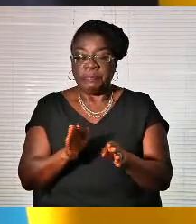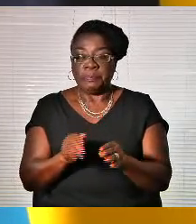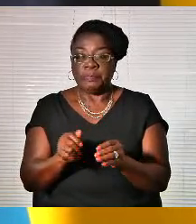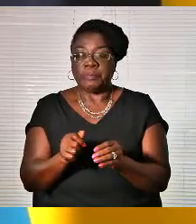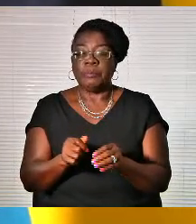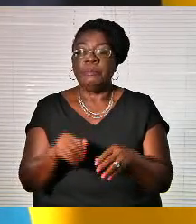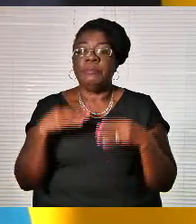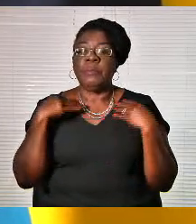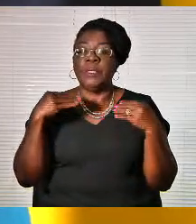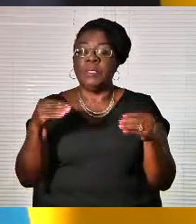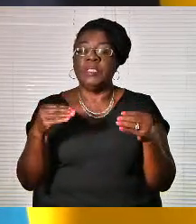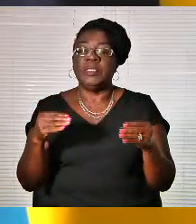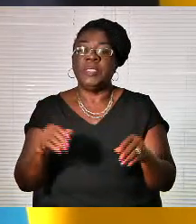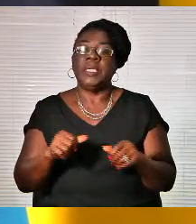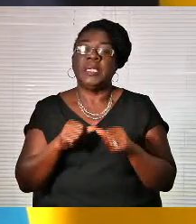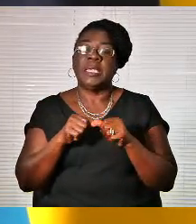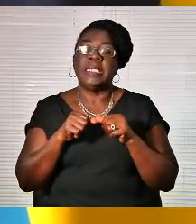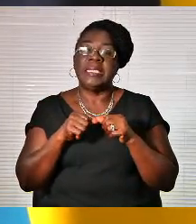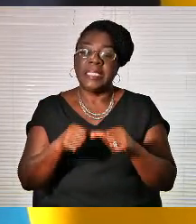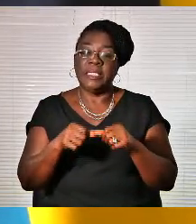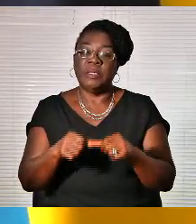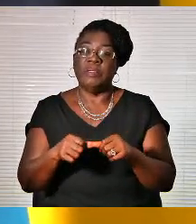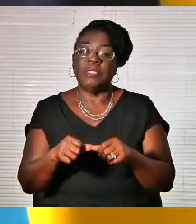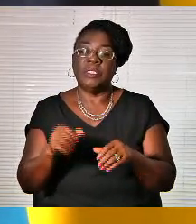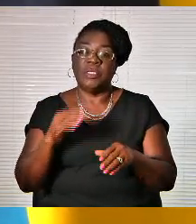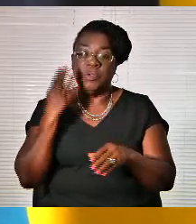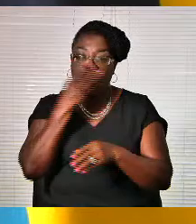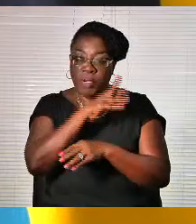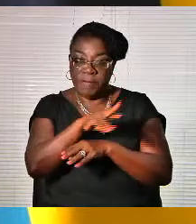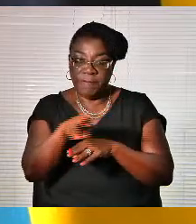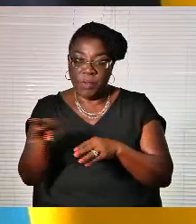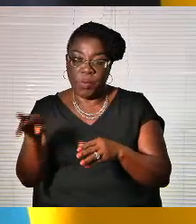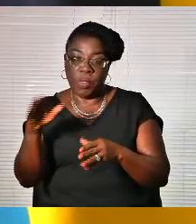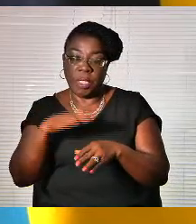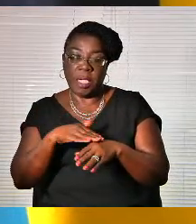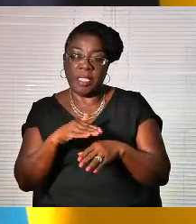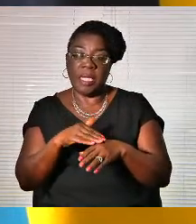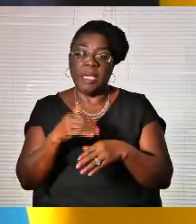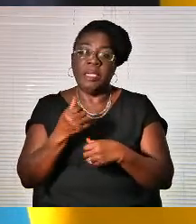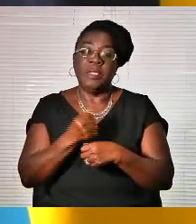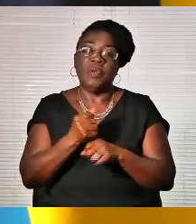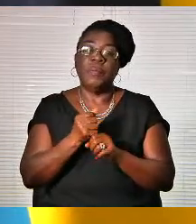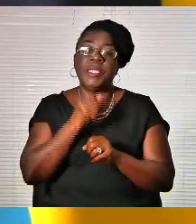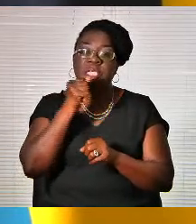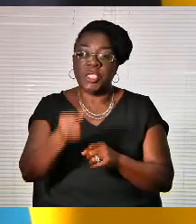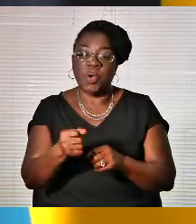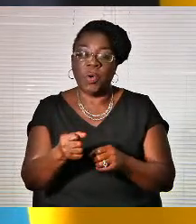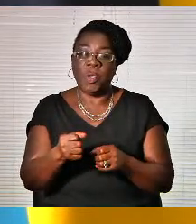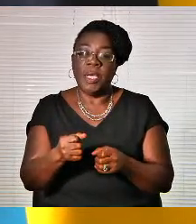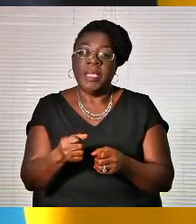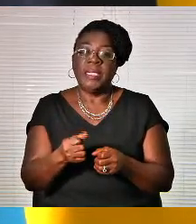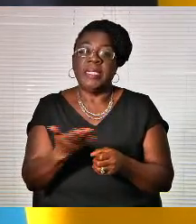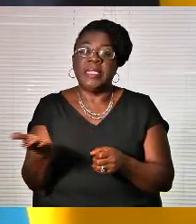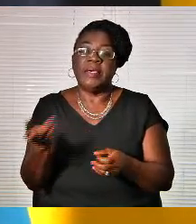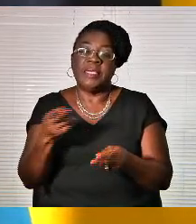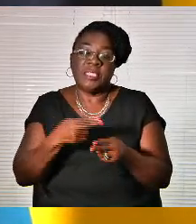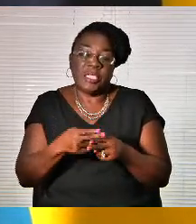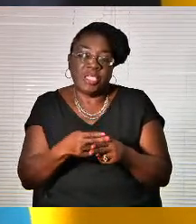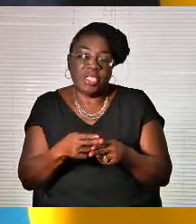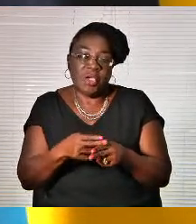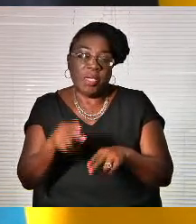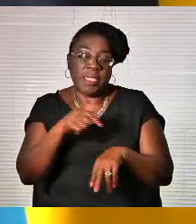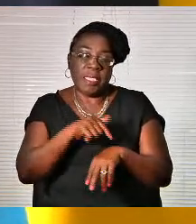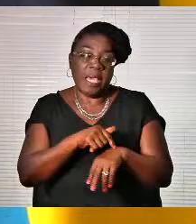the process to ensure the shortest possible time between confirmation of a positive